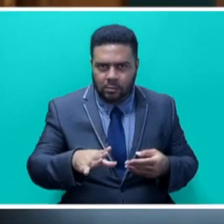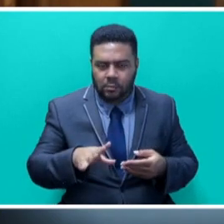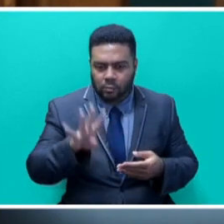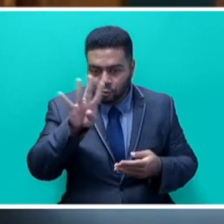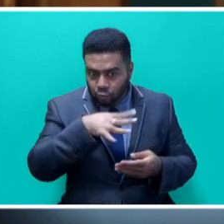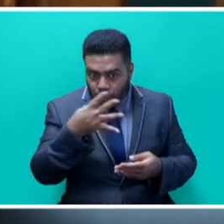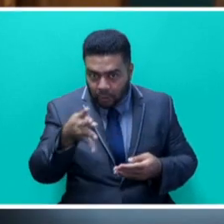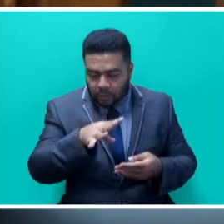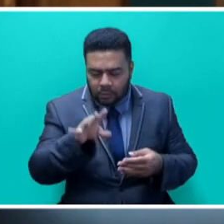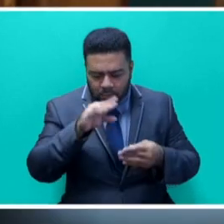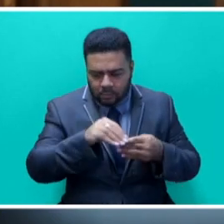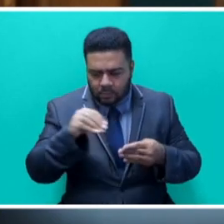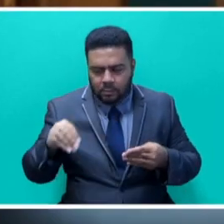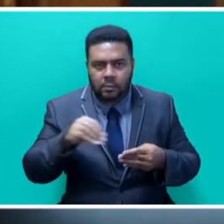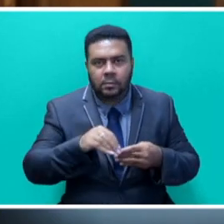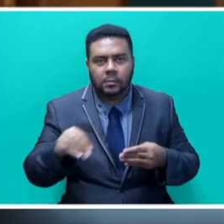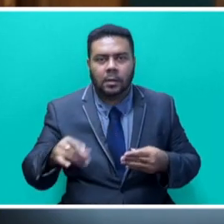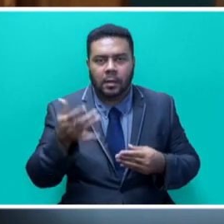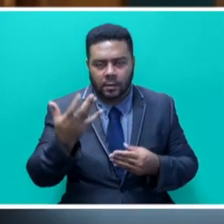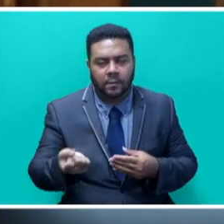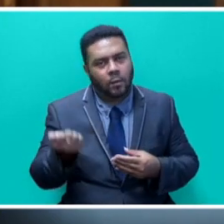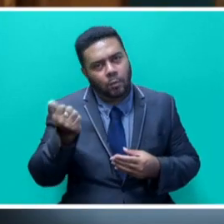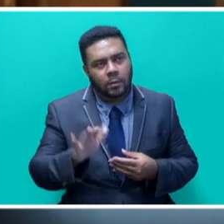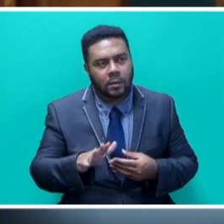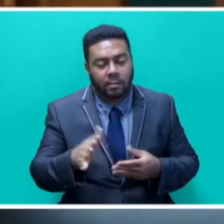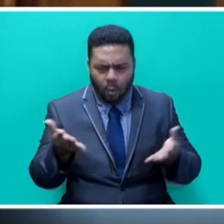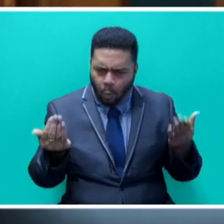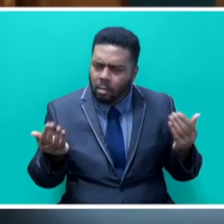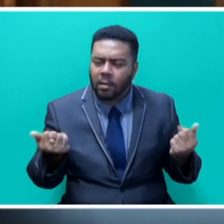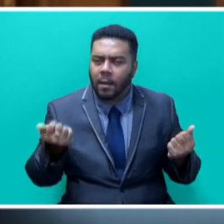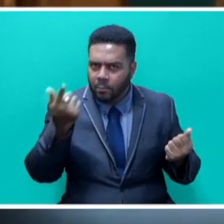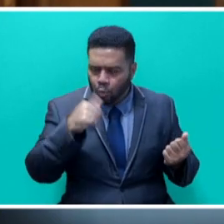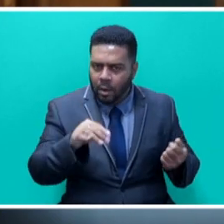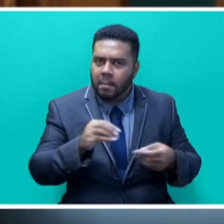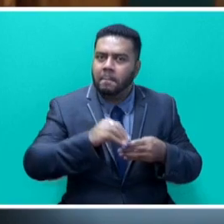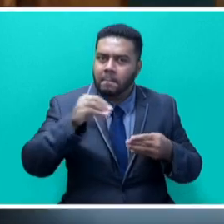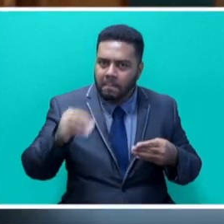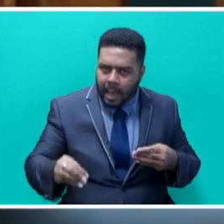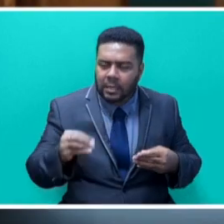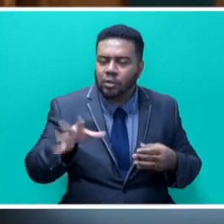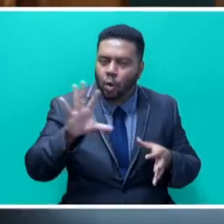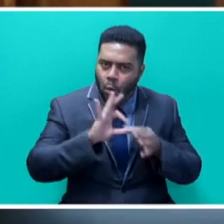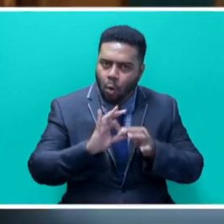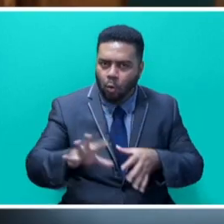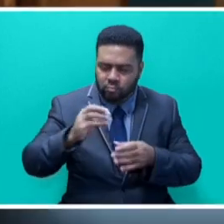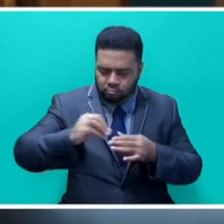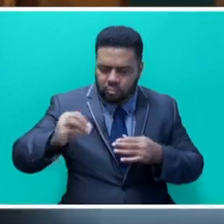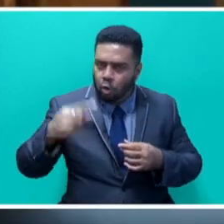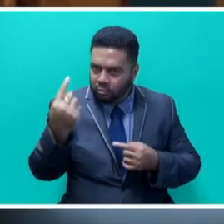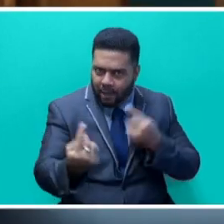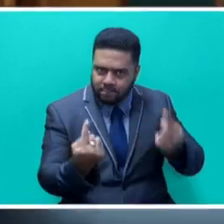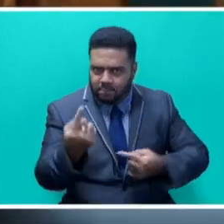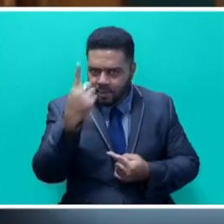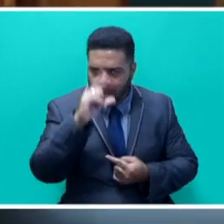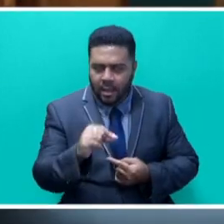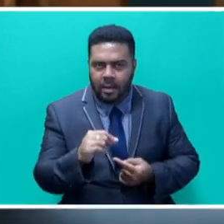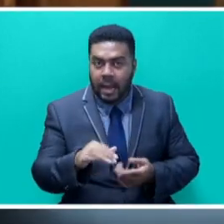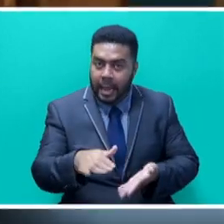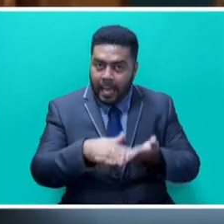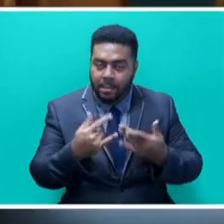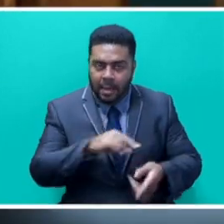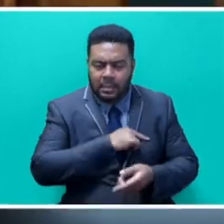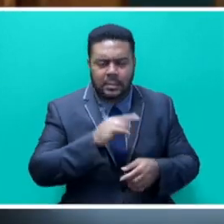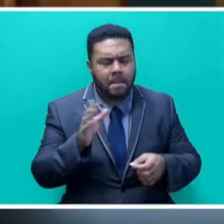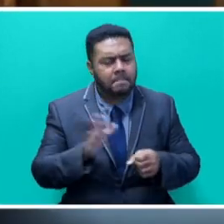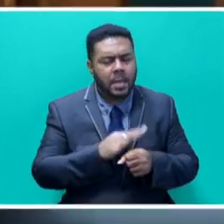Better yet, they are welcome to plant a tree themselves, join this campaign, and help us make Fiji the